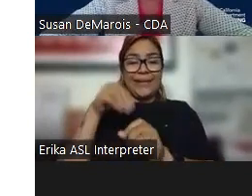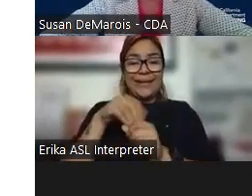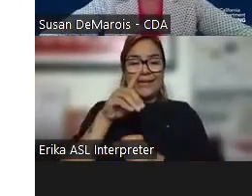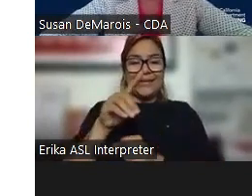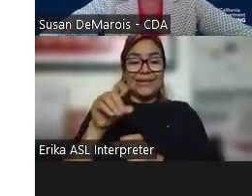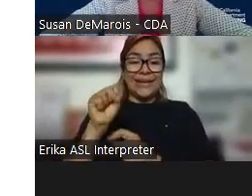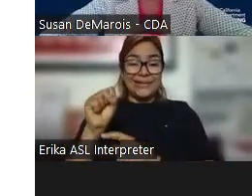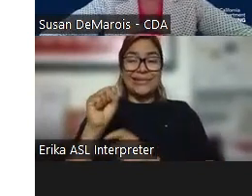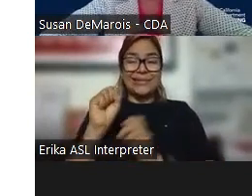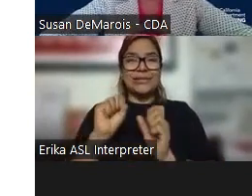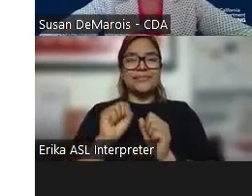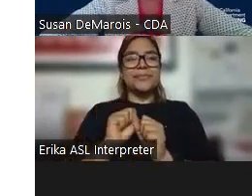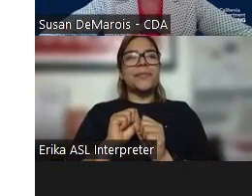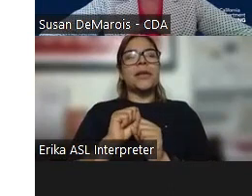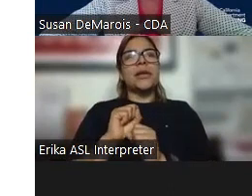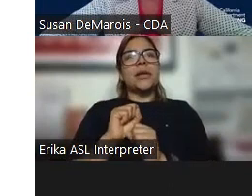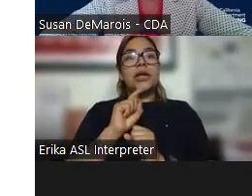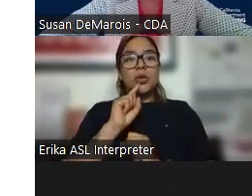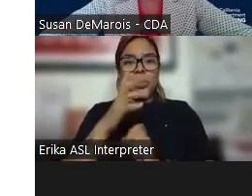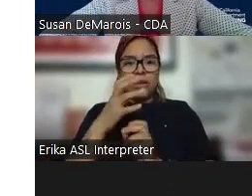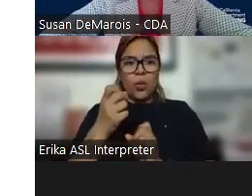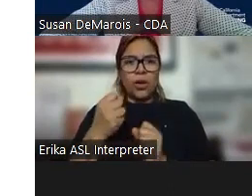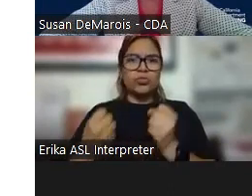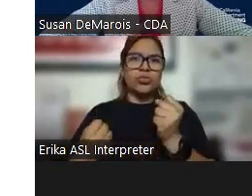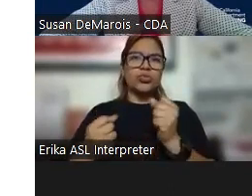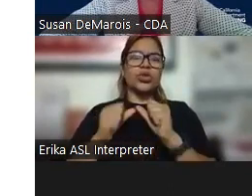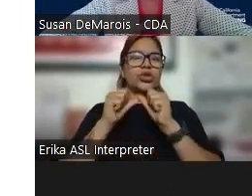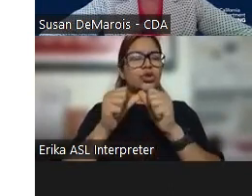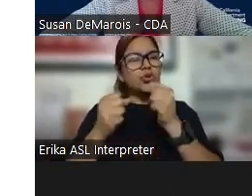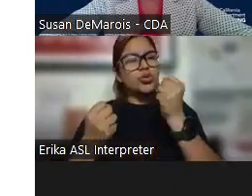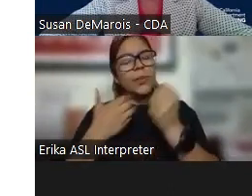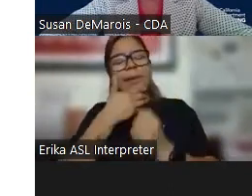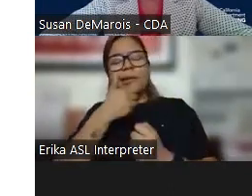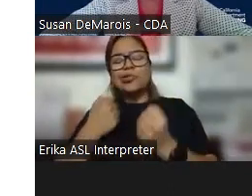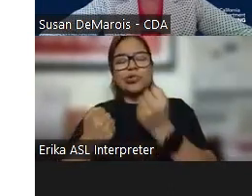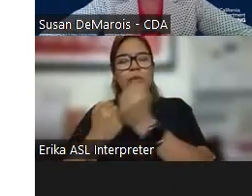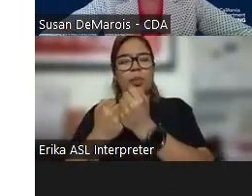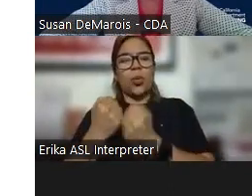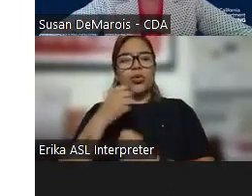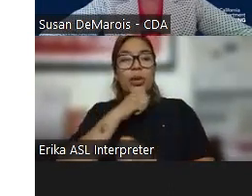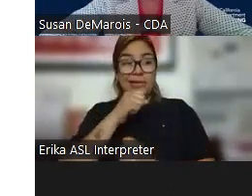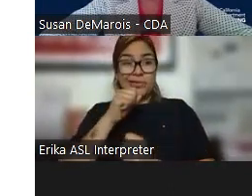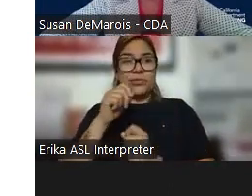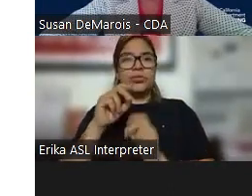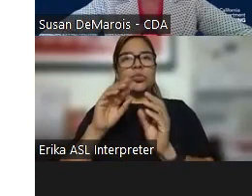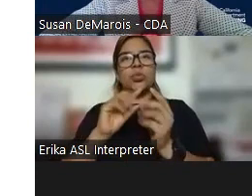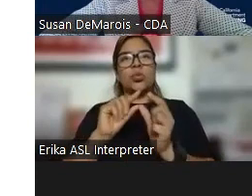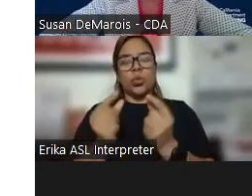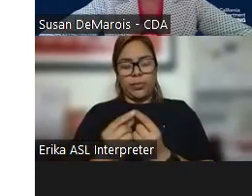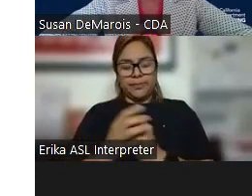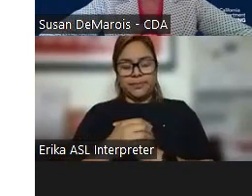And our goal is to better support aging adults and their emerging needs, especially